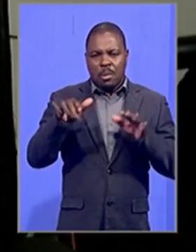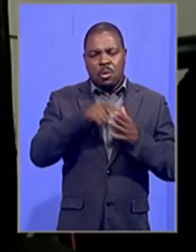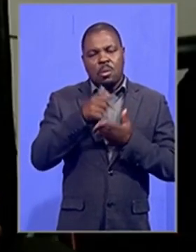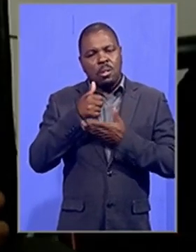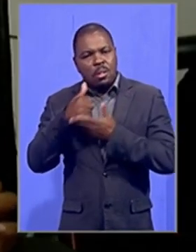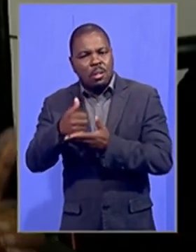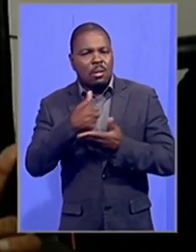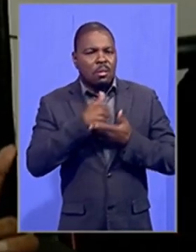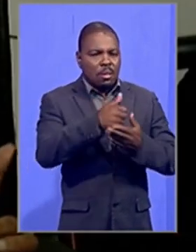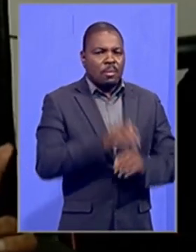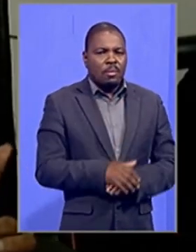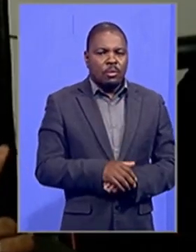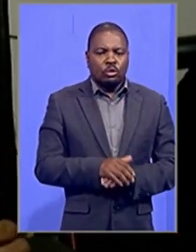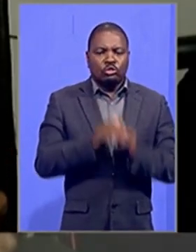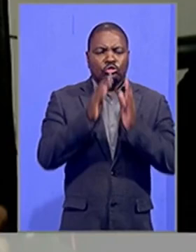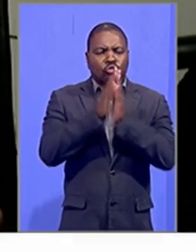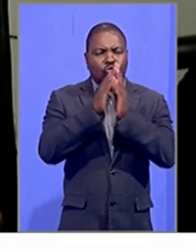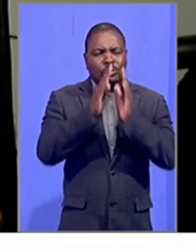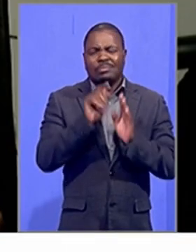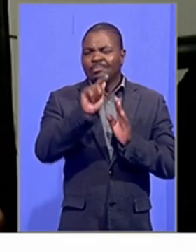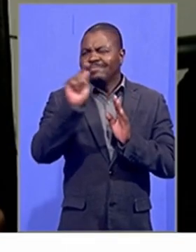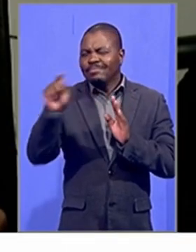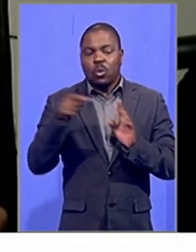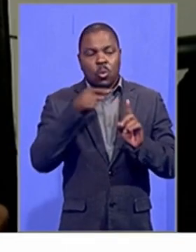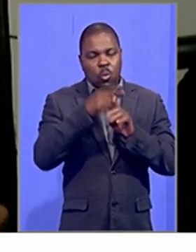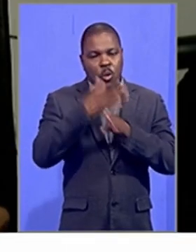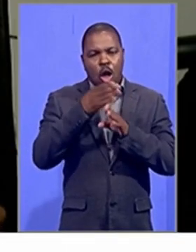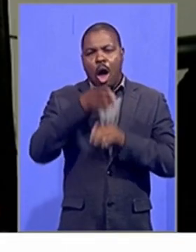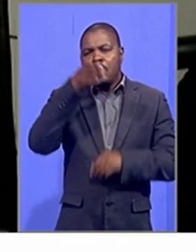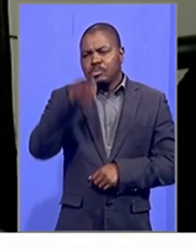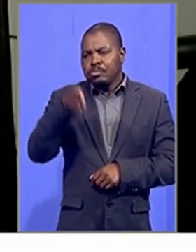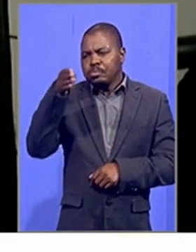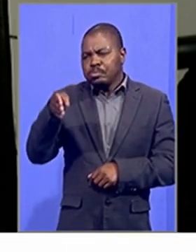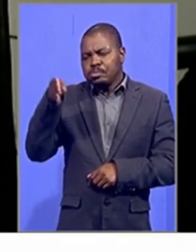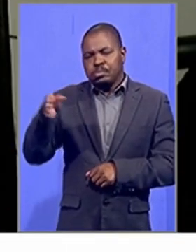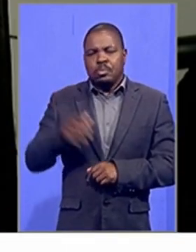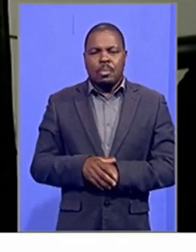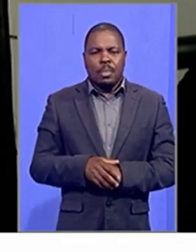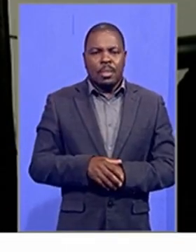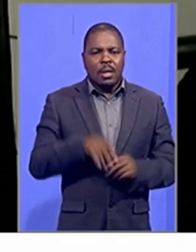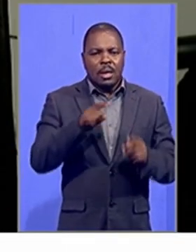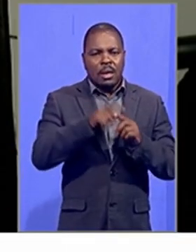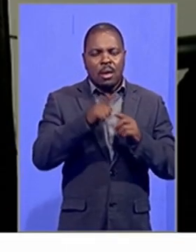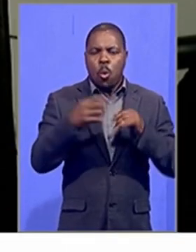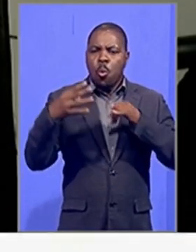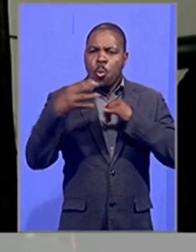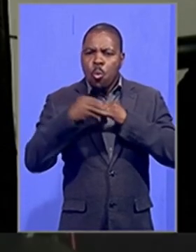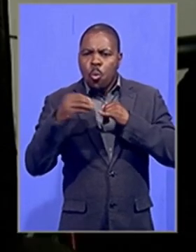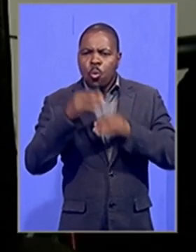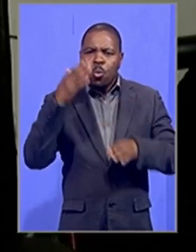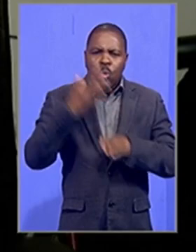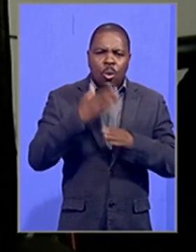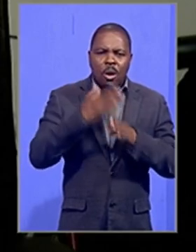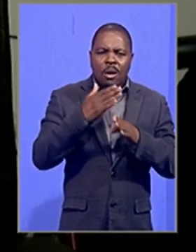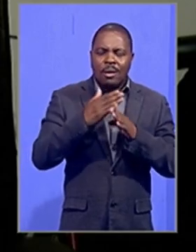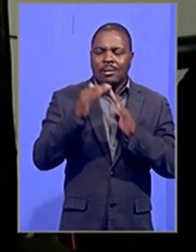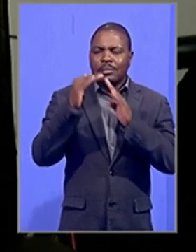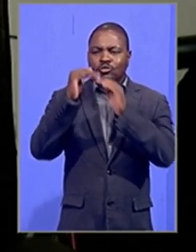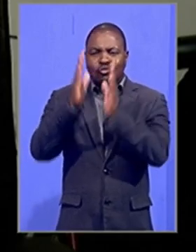dikerekeng tsene ka ho fela ha tsona o sebeditse mesebetsi ya le planka ka ho fela ka ra